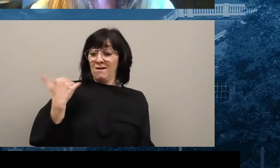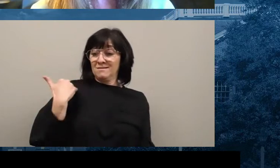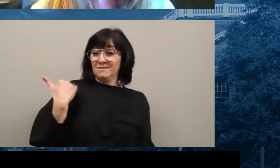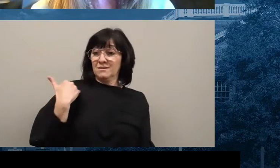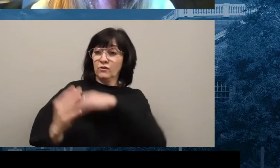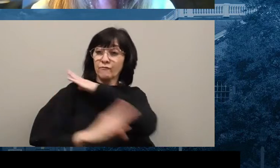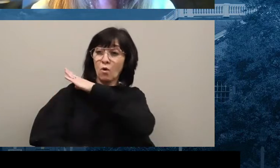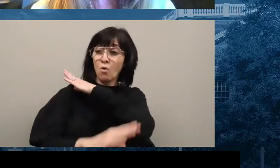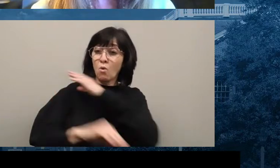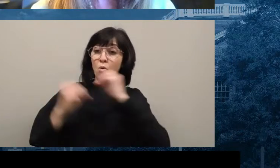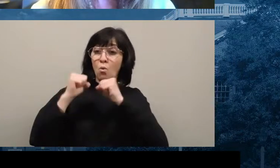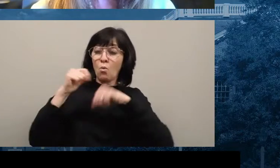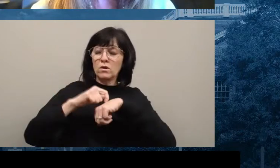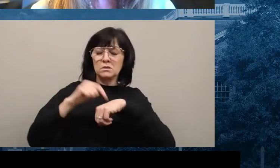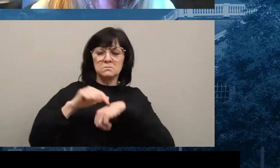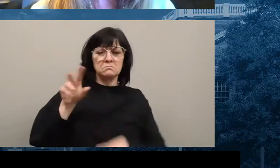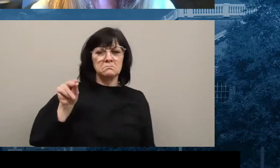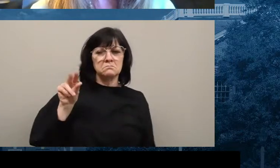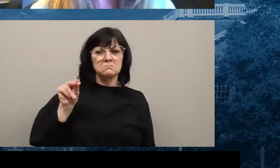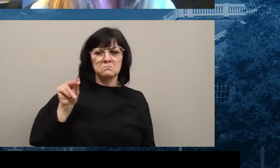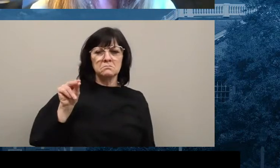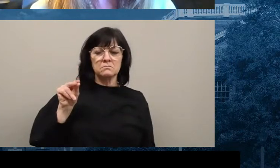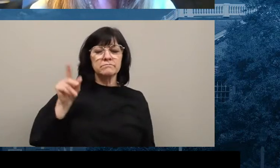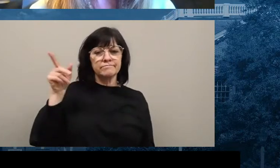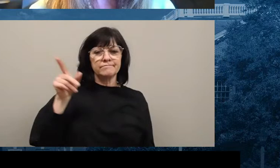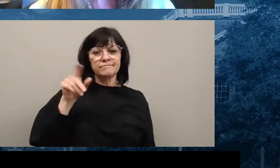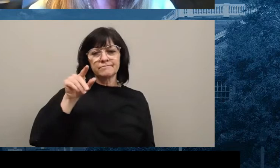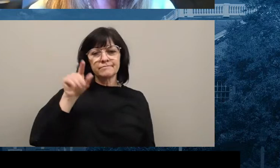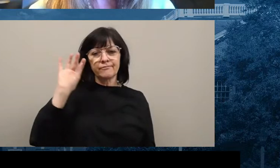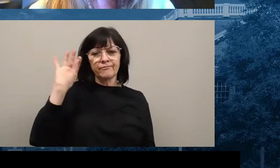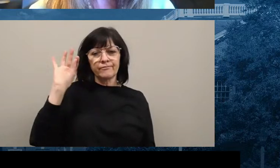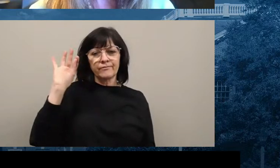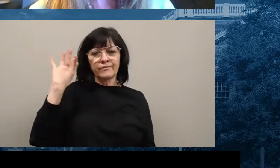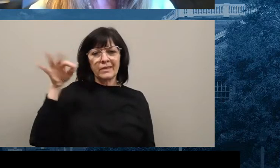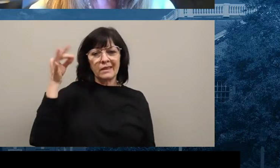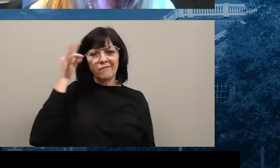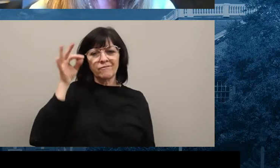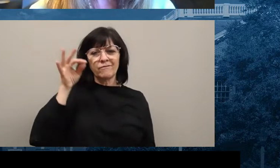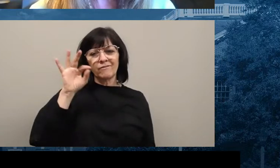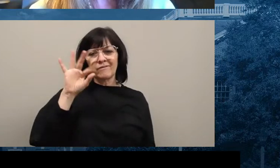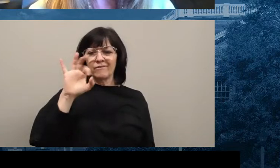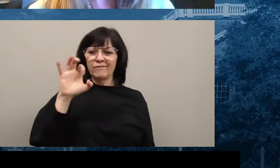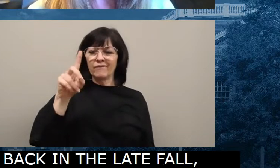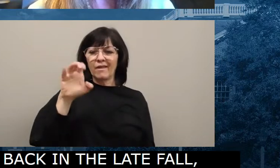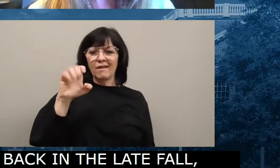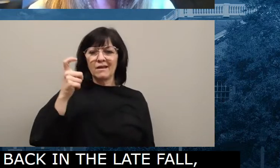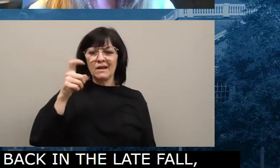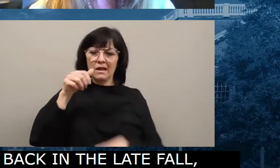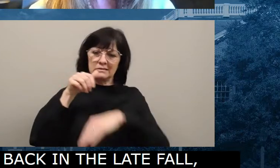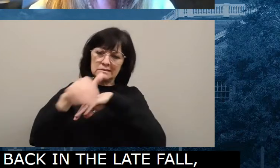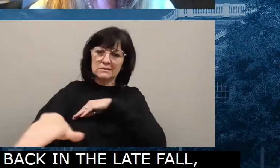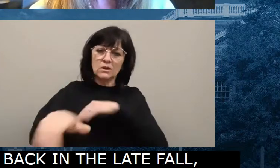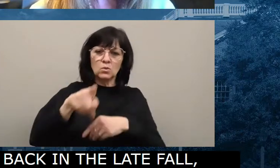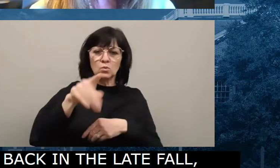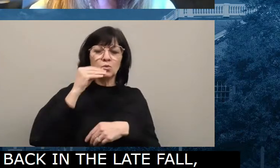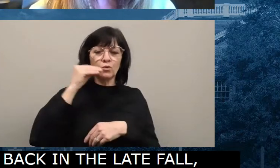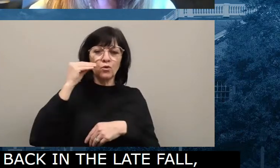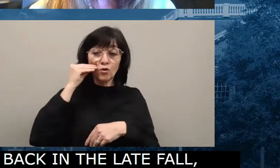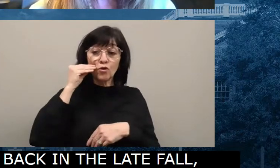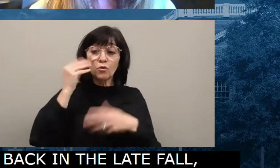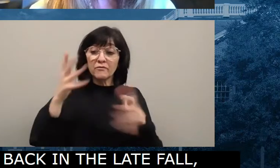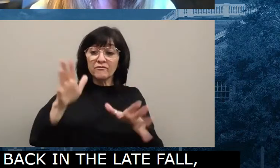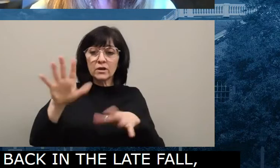It's on the website, where it gets FedEx to your house or overnighted to your house. You do it on Zoom with somebody and send it right back. So we're still